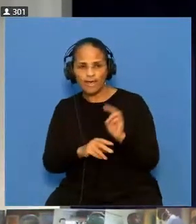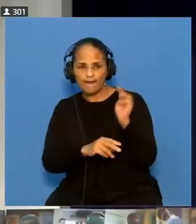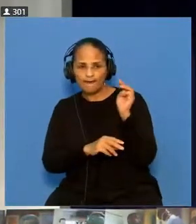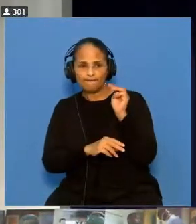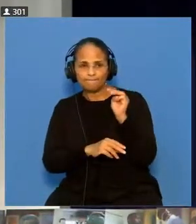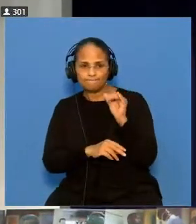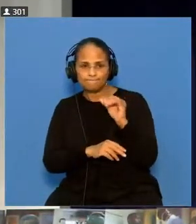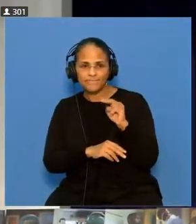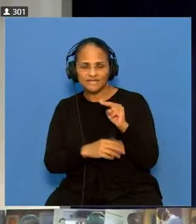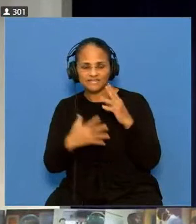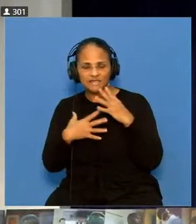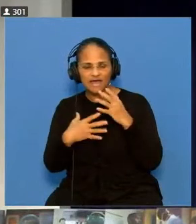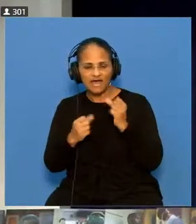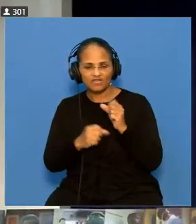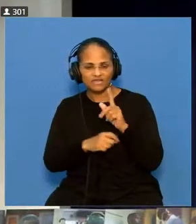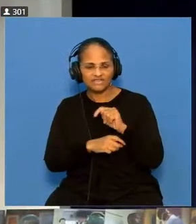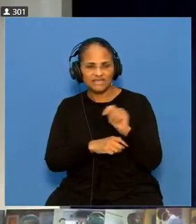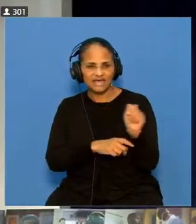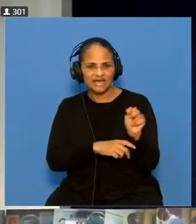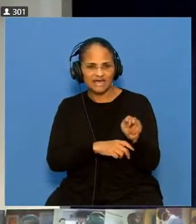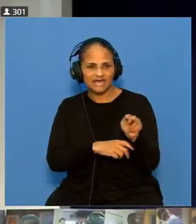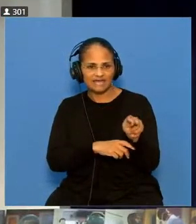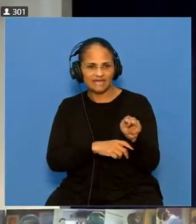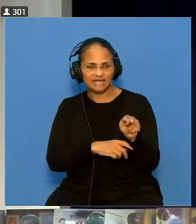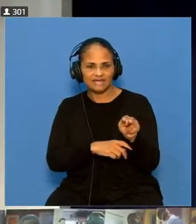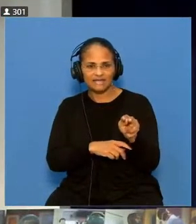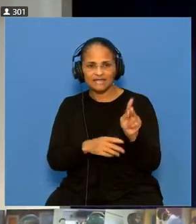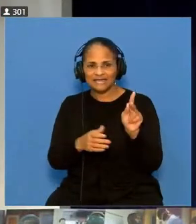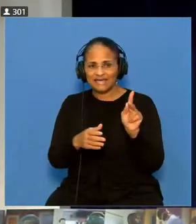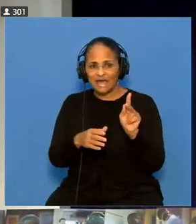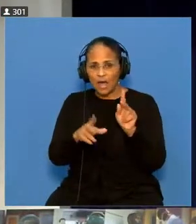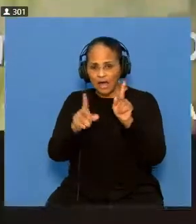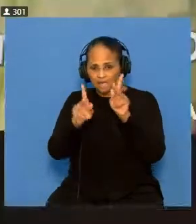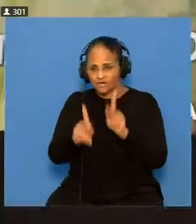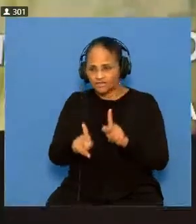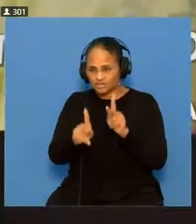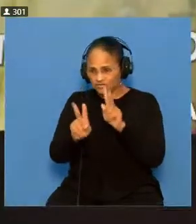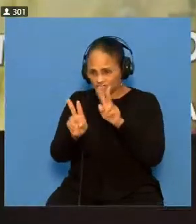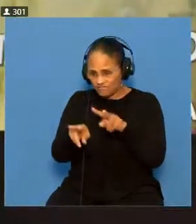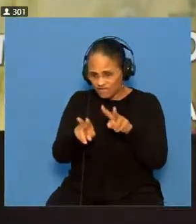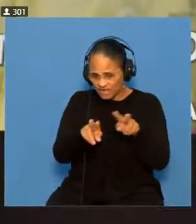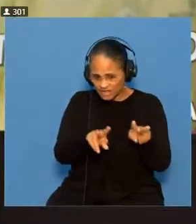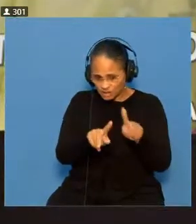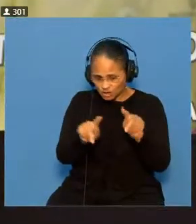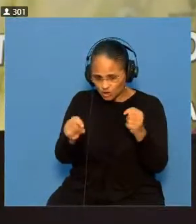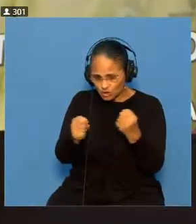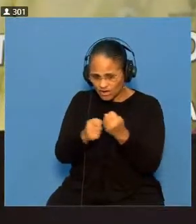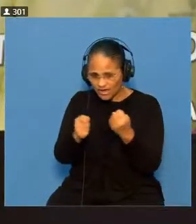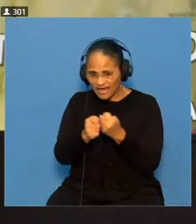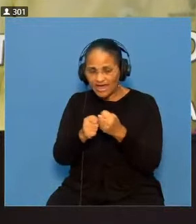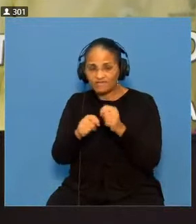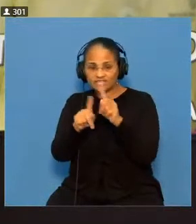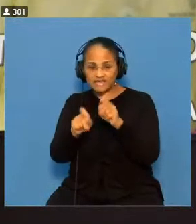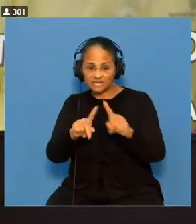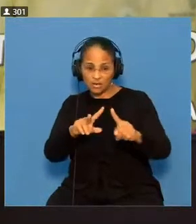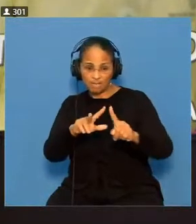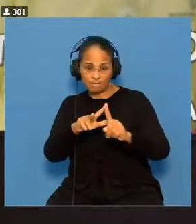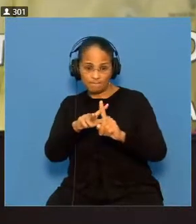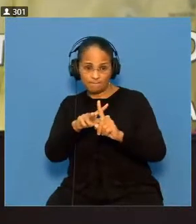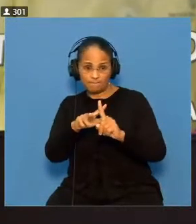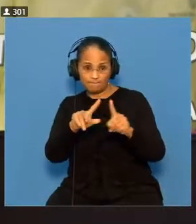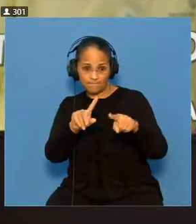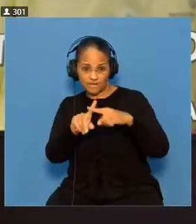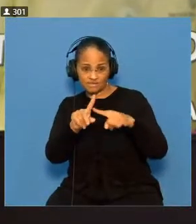Health, TNN understands a top member of the surveillance unit has tested positive for the coronavirus. You spoke about earlier